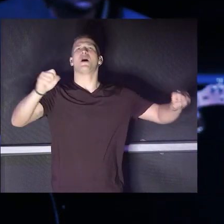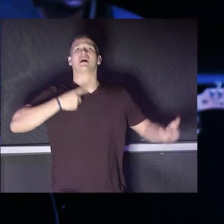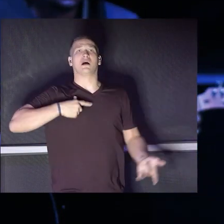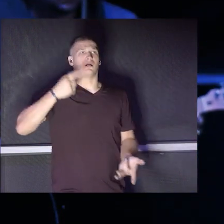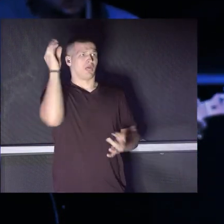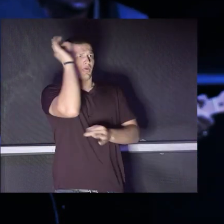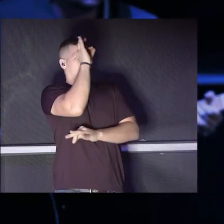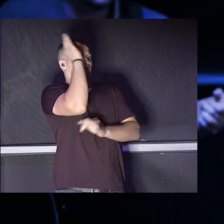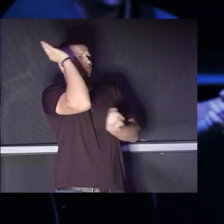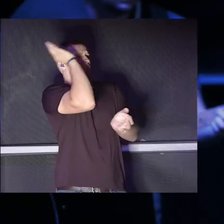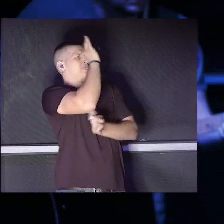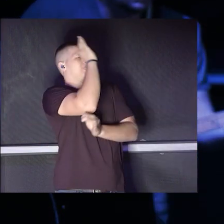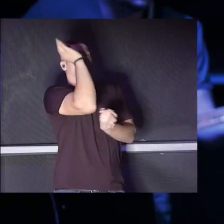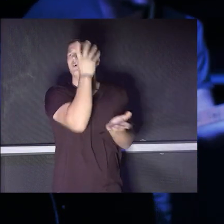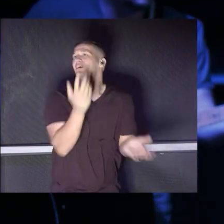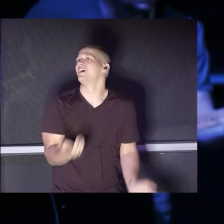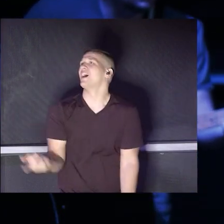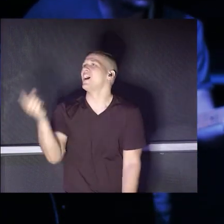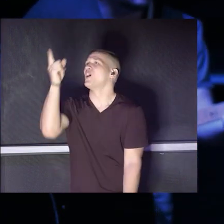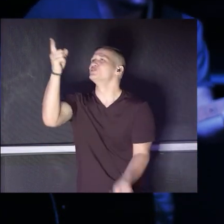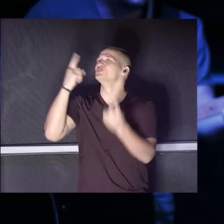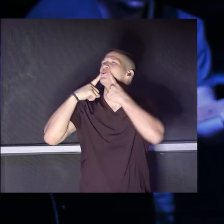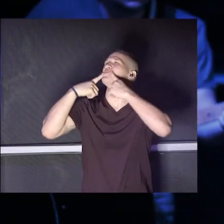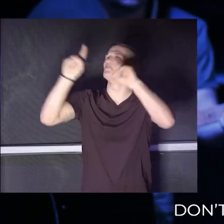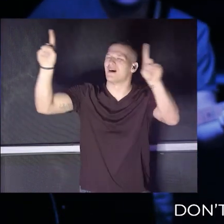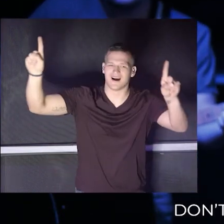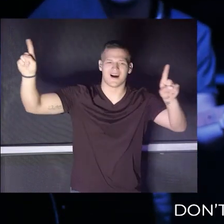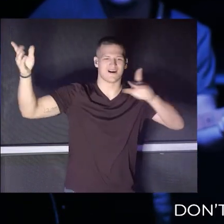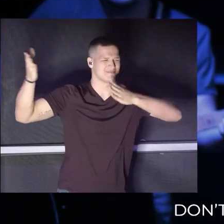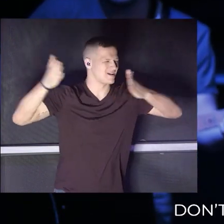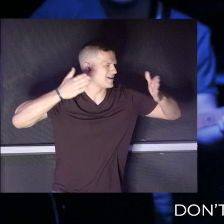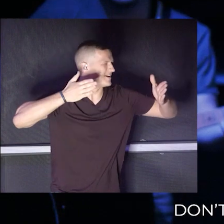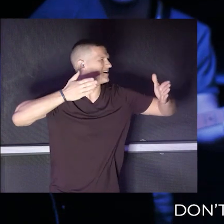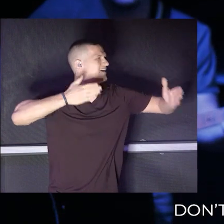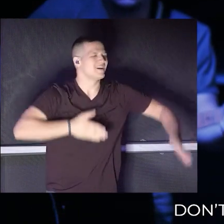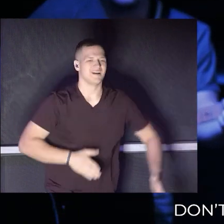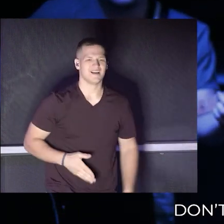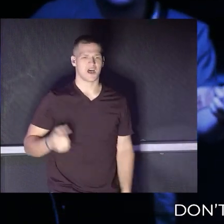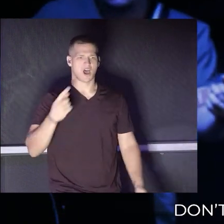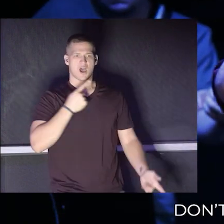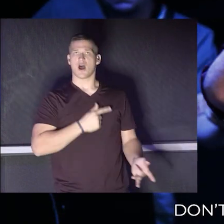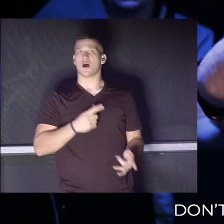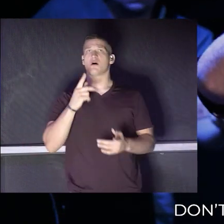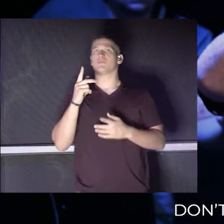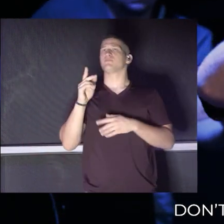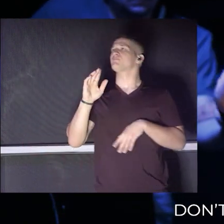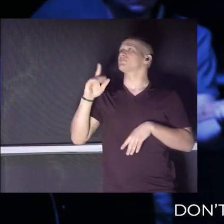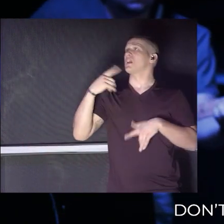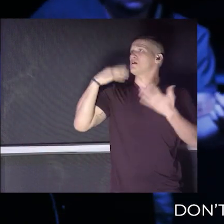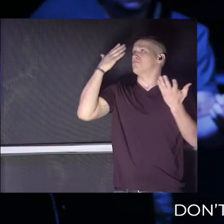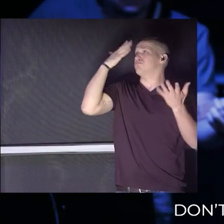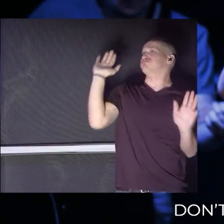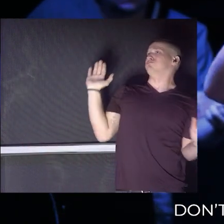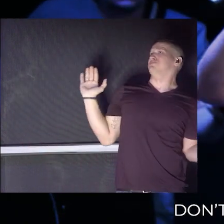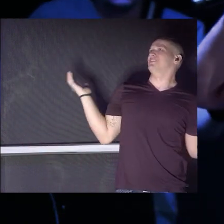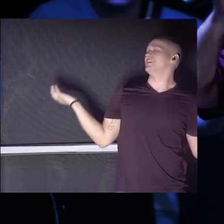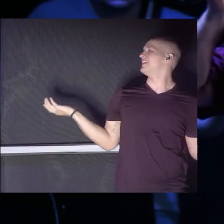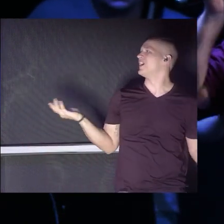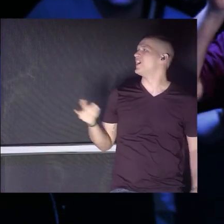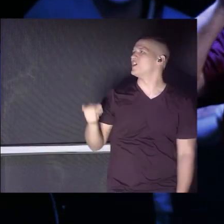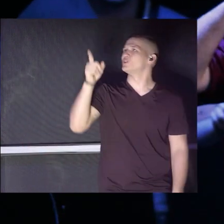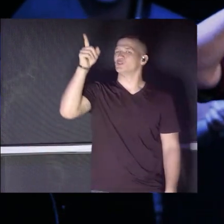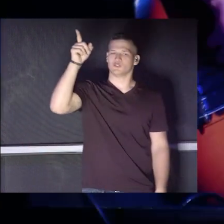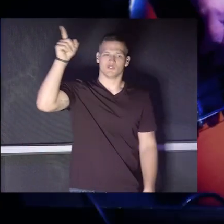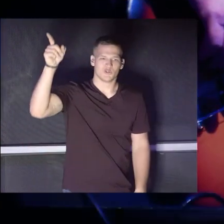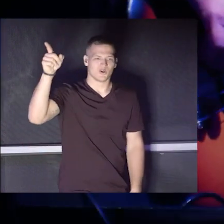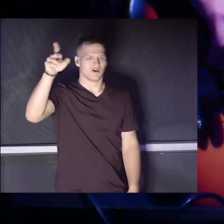you made a way. I don't know how, but you did it. You made